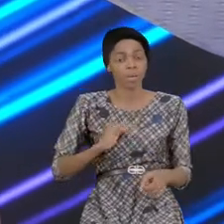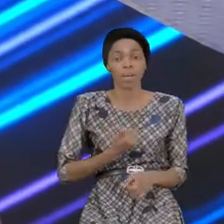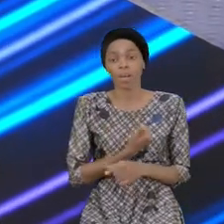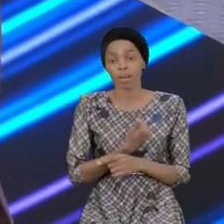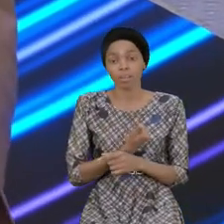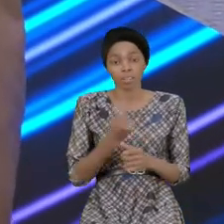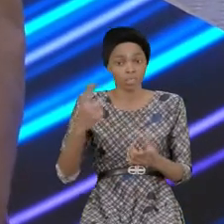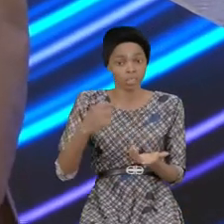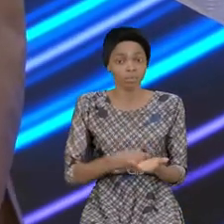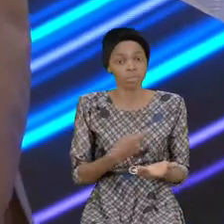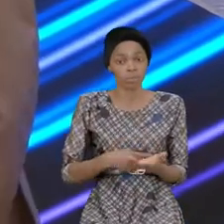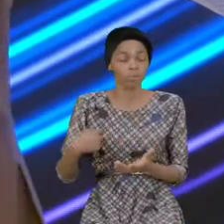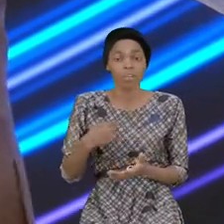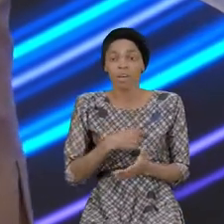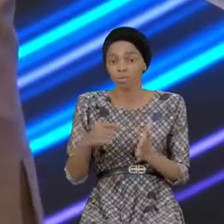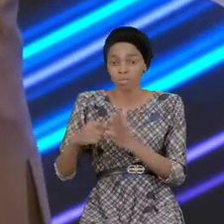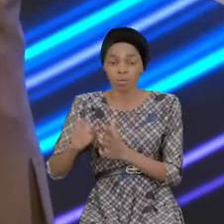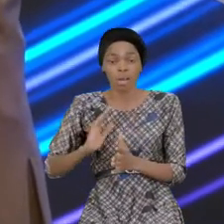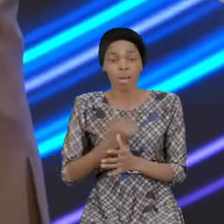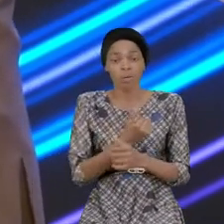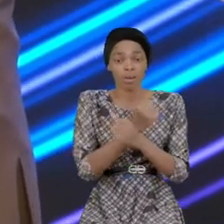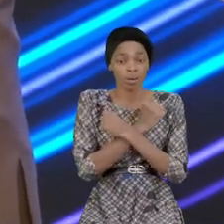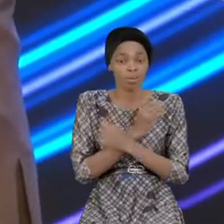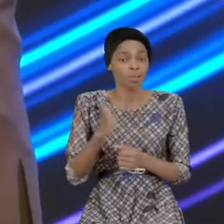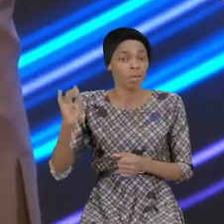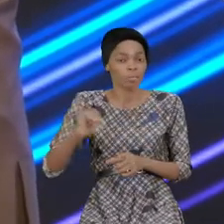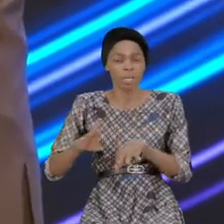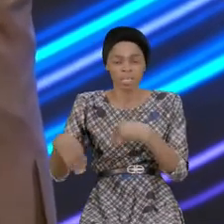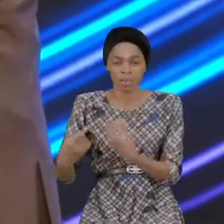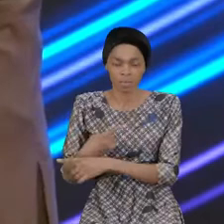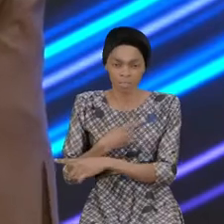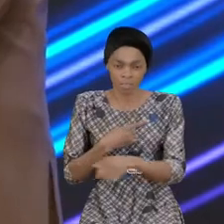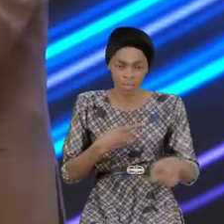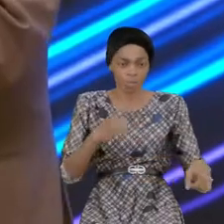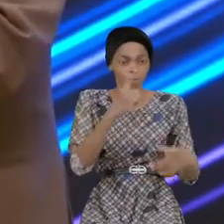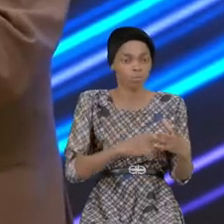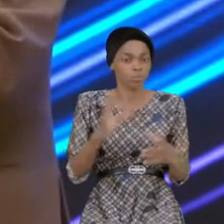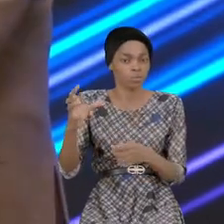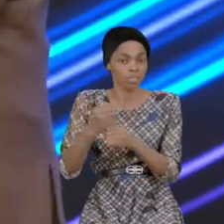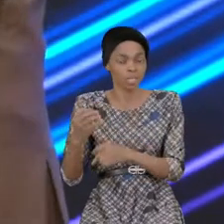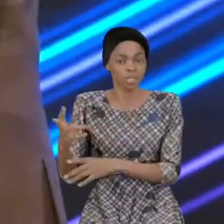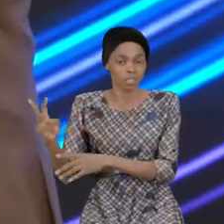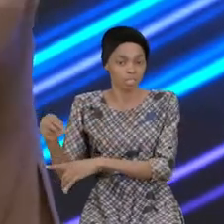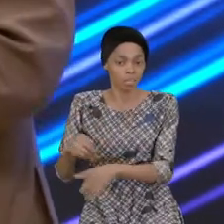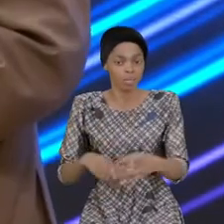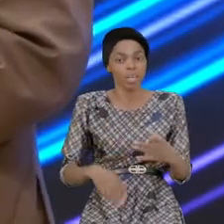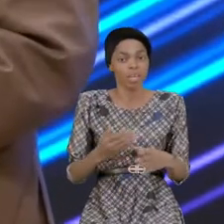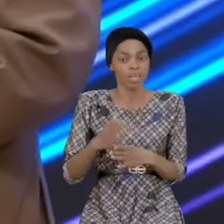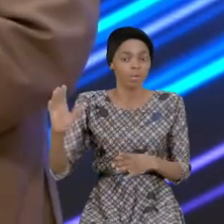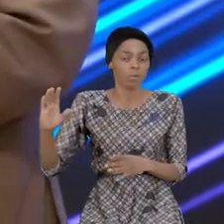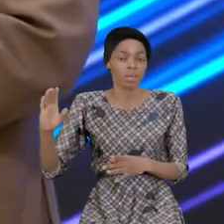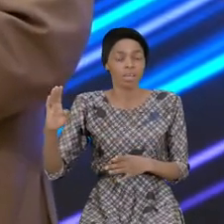our love by giving them what will take them away from Satan, from sin,